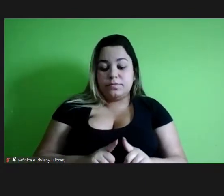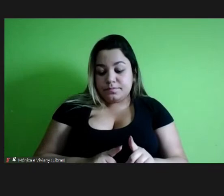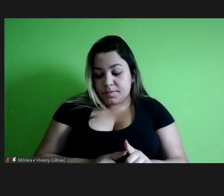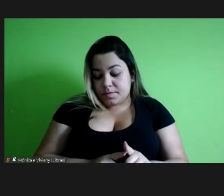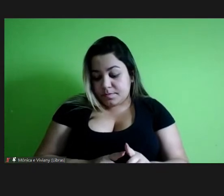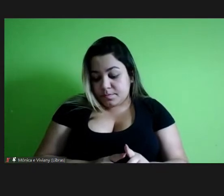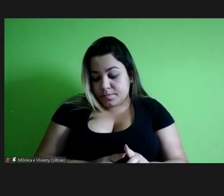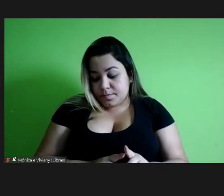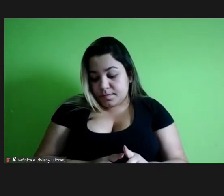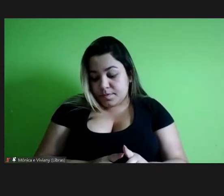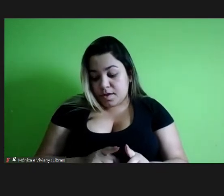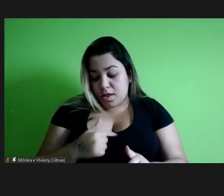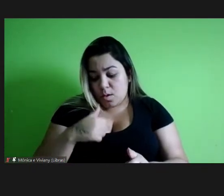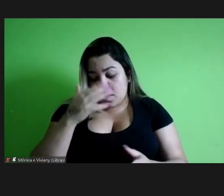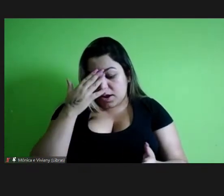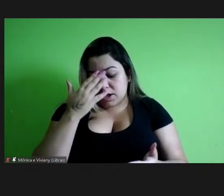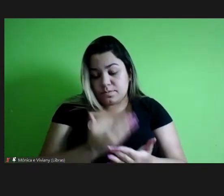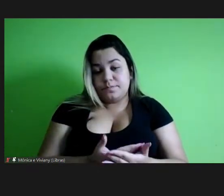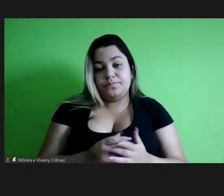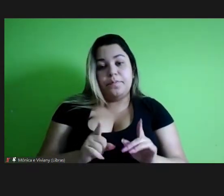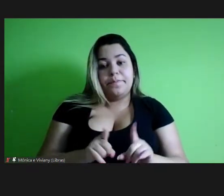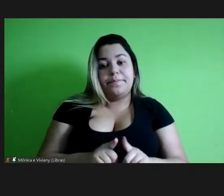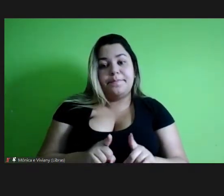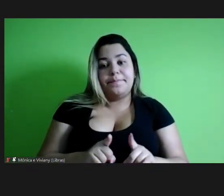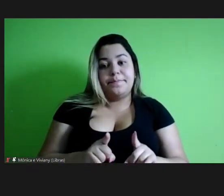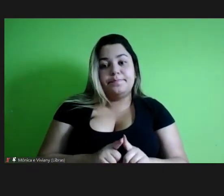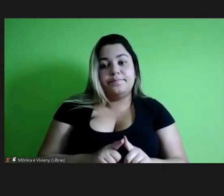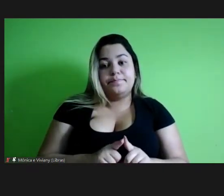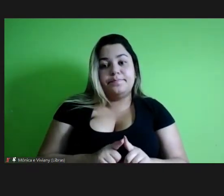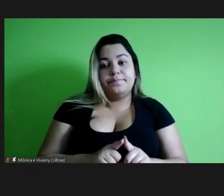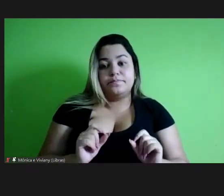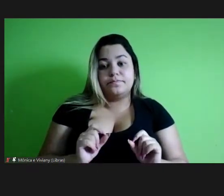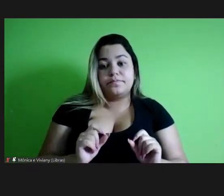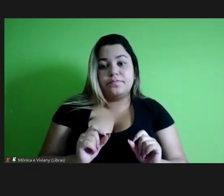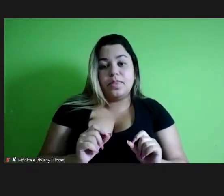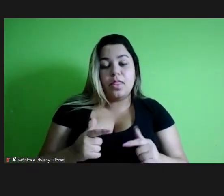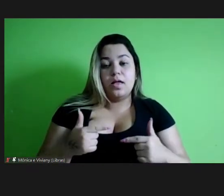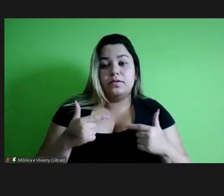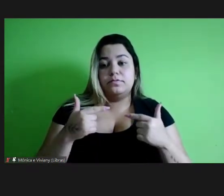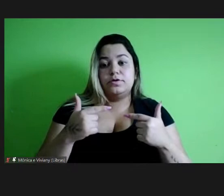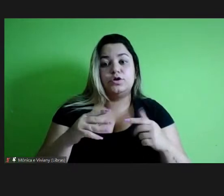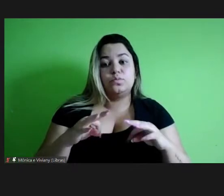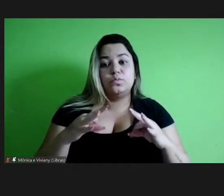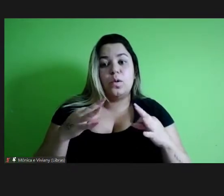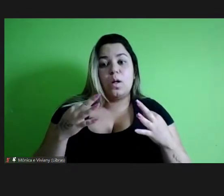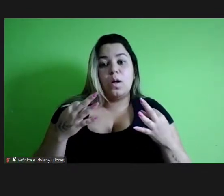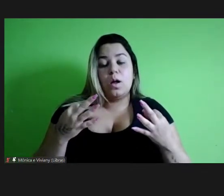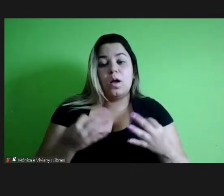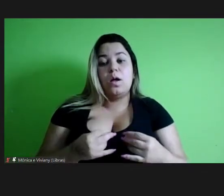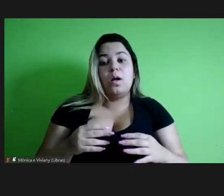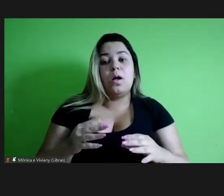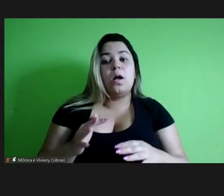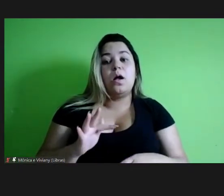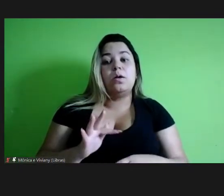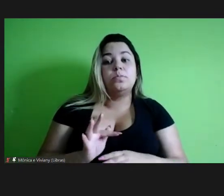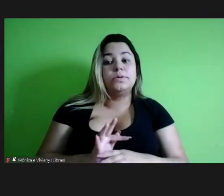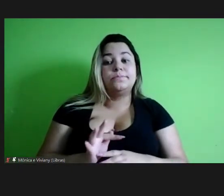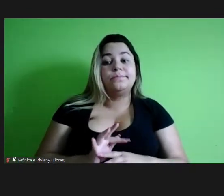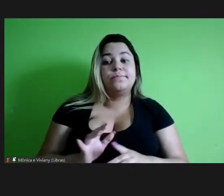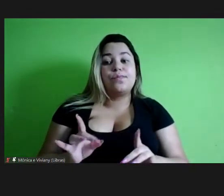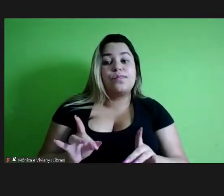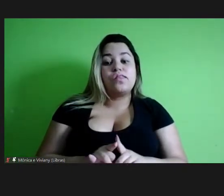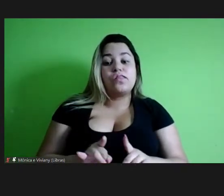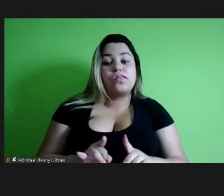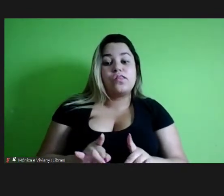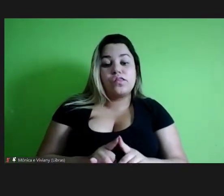be surpassed very slowly. So that I believe that intersectoriality is a challenge from the federal